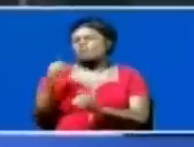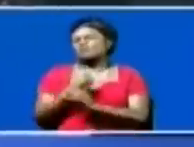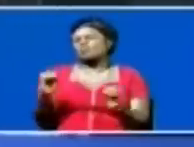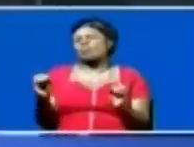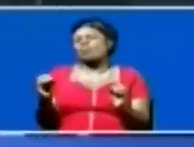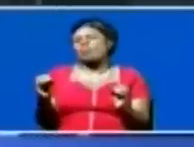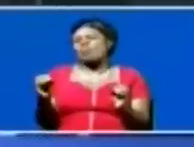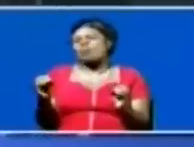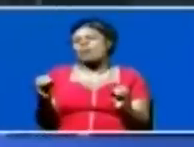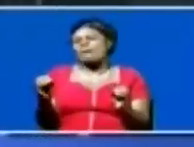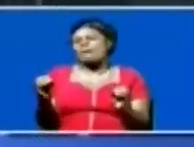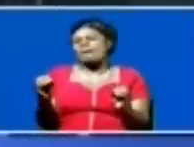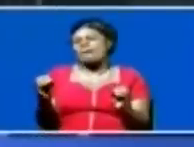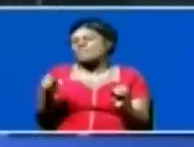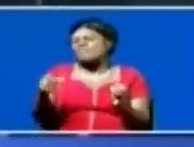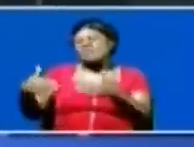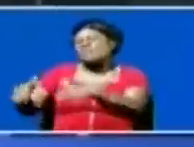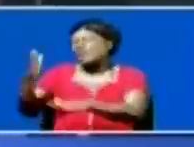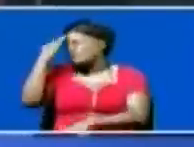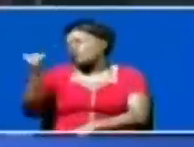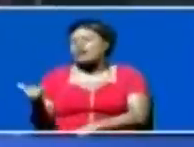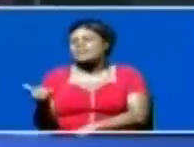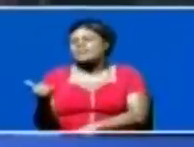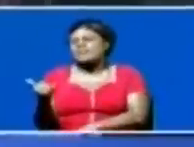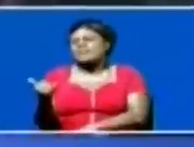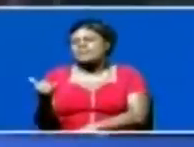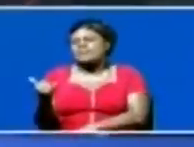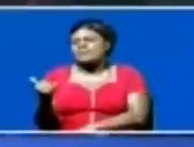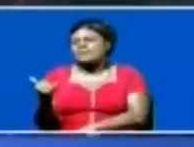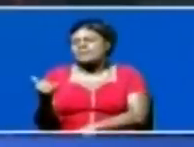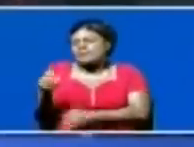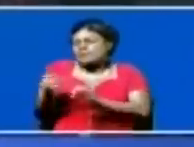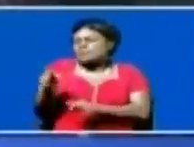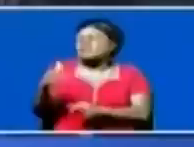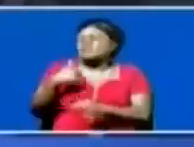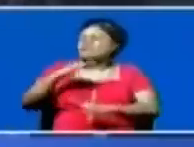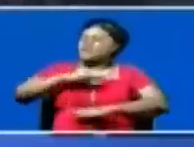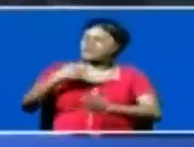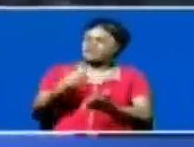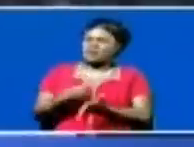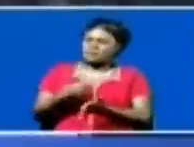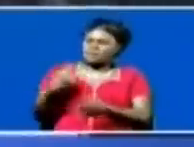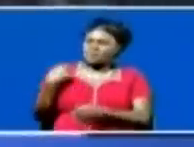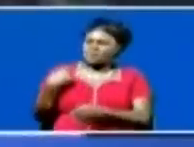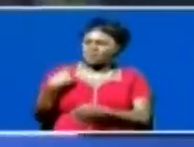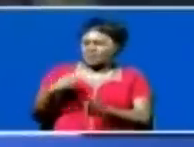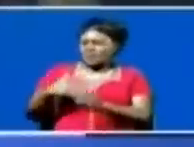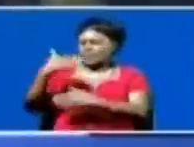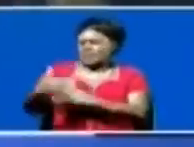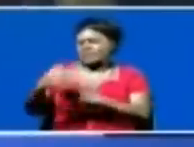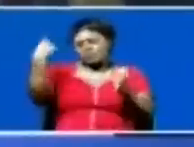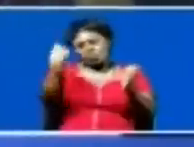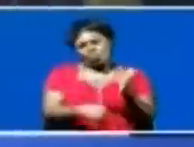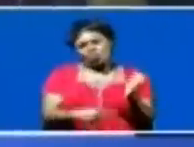didn't have the numbers. And why did they walk out if they didn't think we had the numbers? Finally, what next? Because